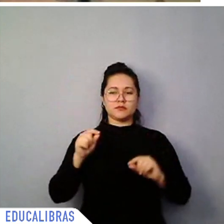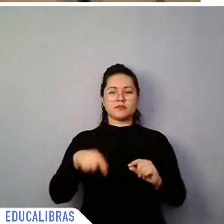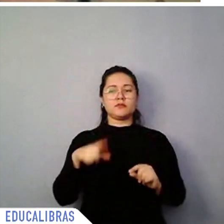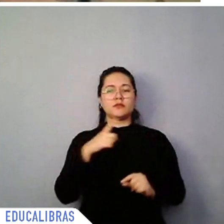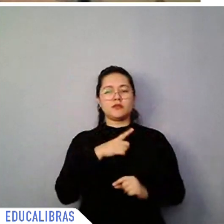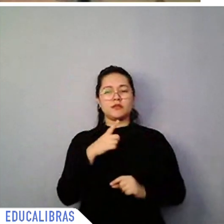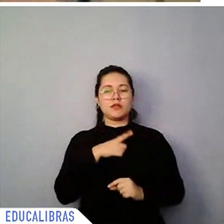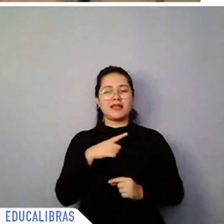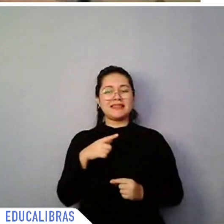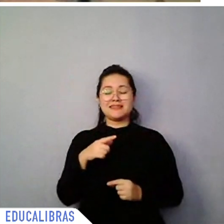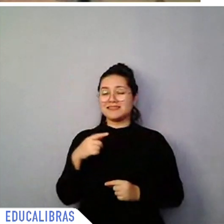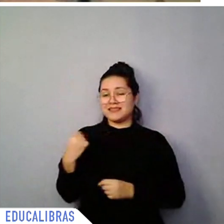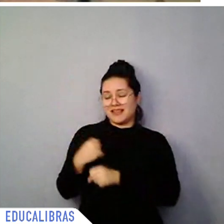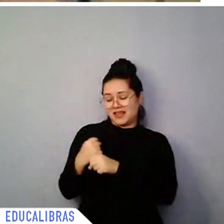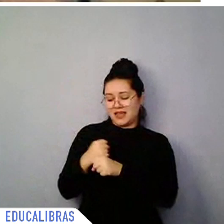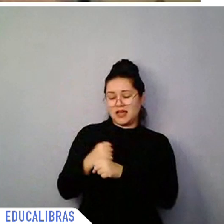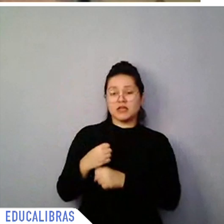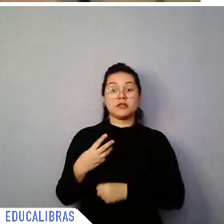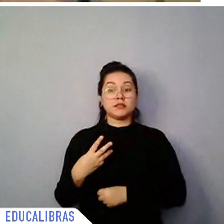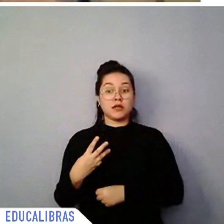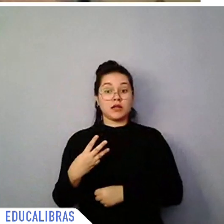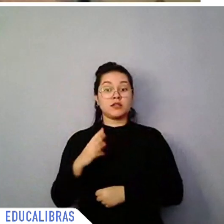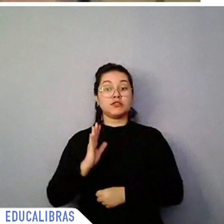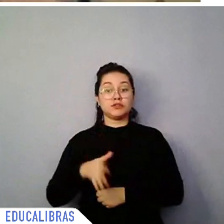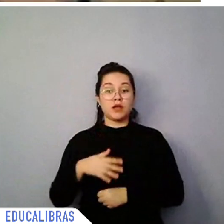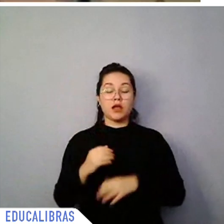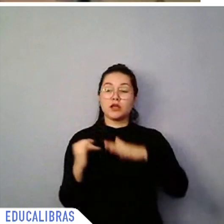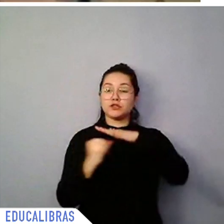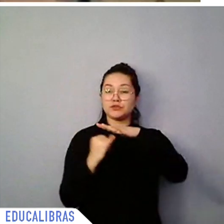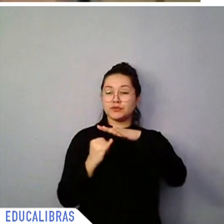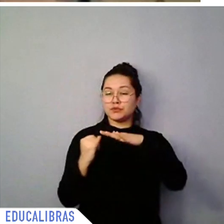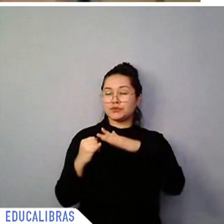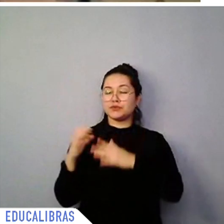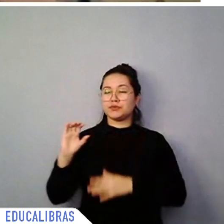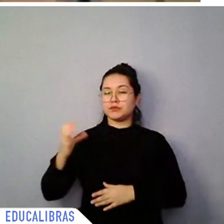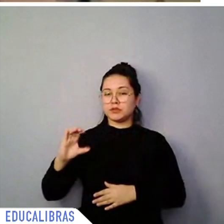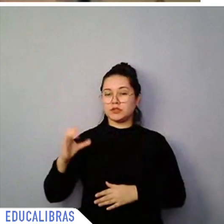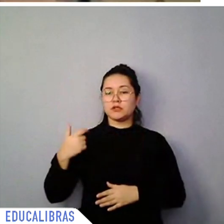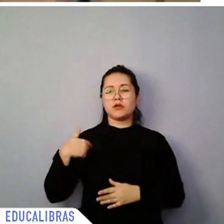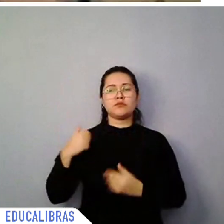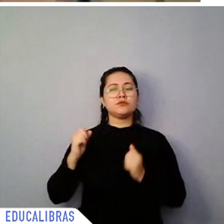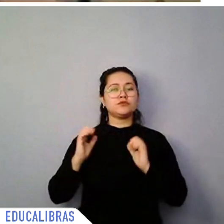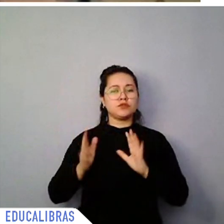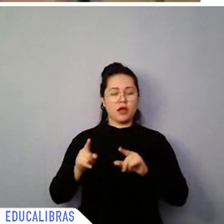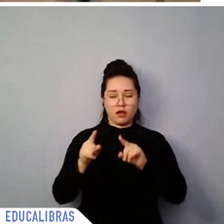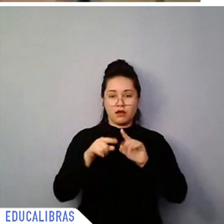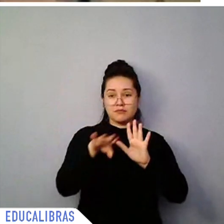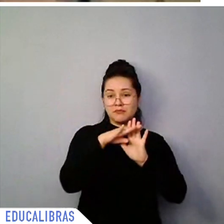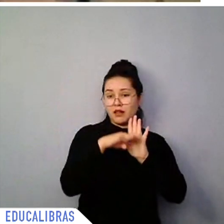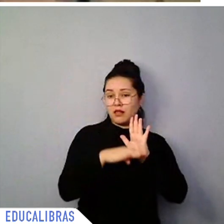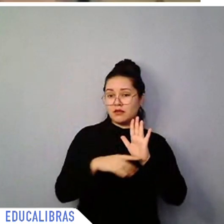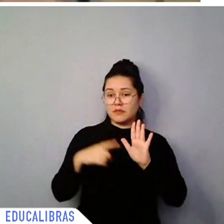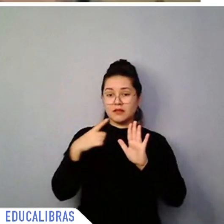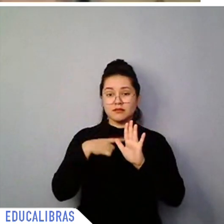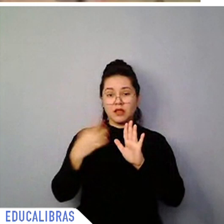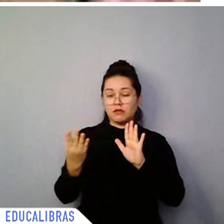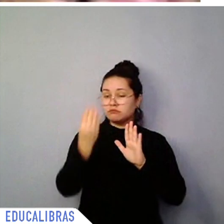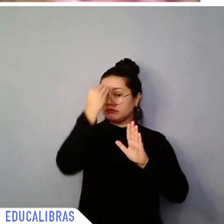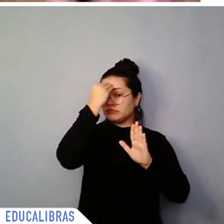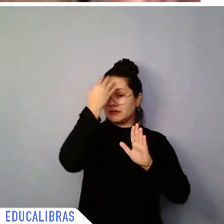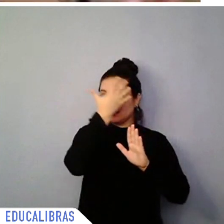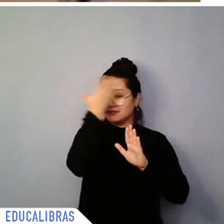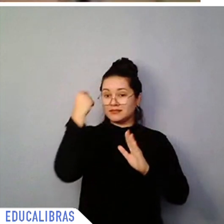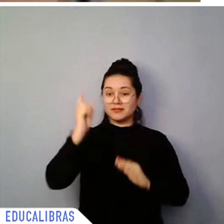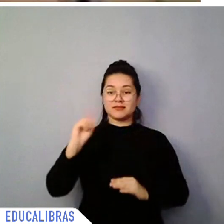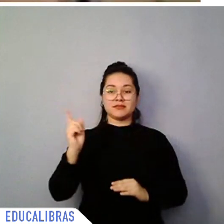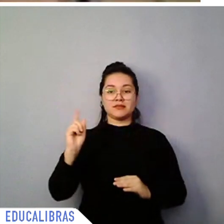I was participating with Osvaldo Cruz, but it's been for 3 years now. But I am with the Institute of Science, and I